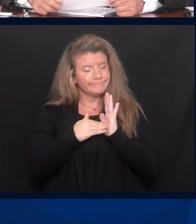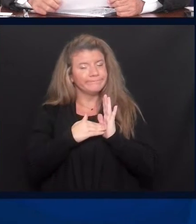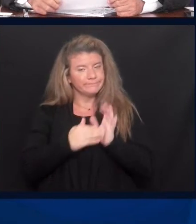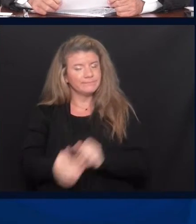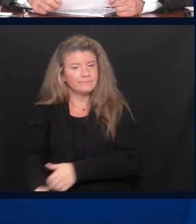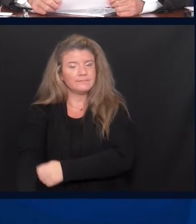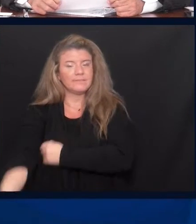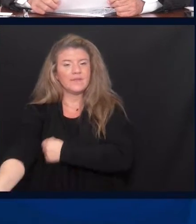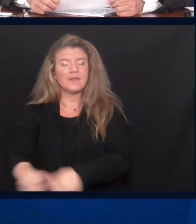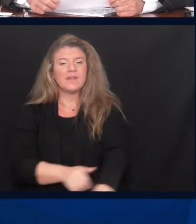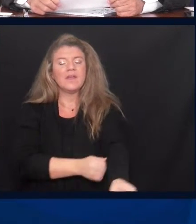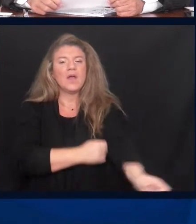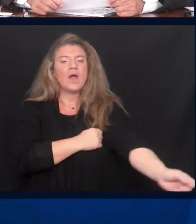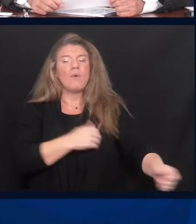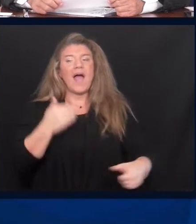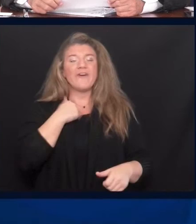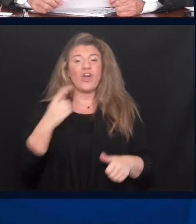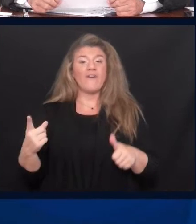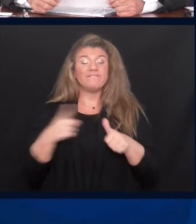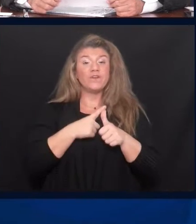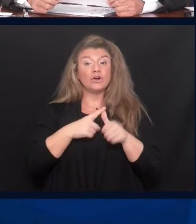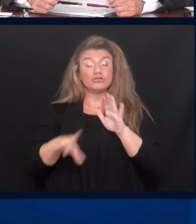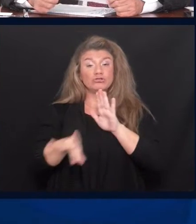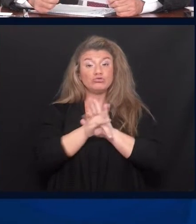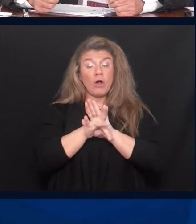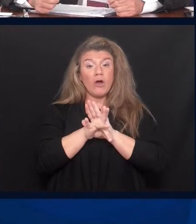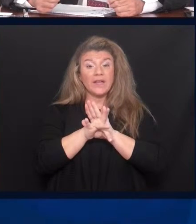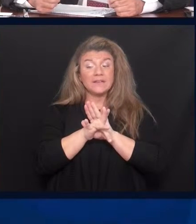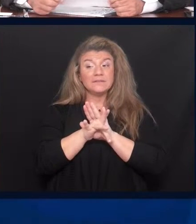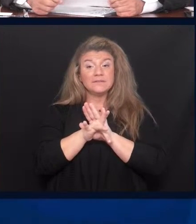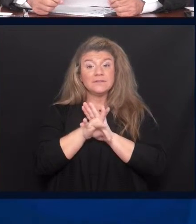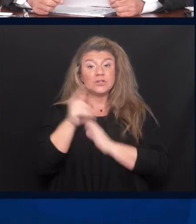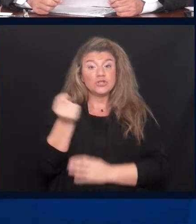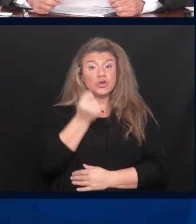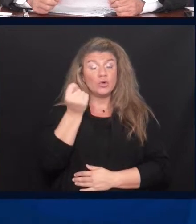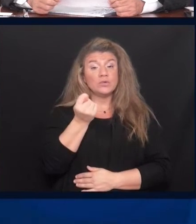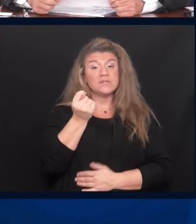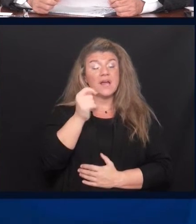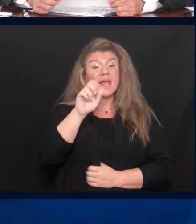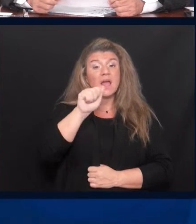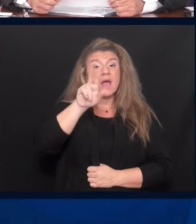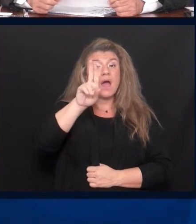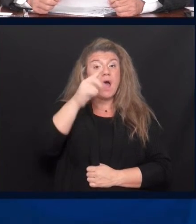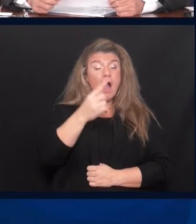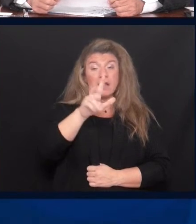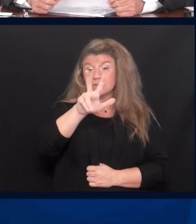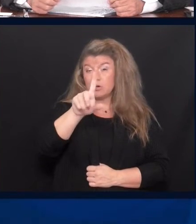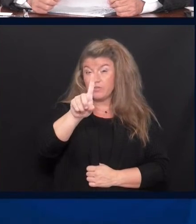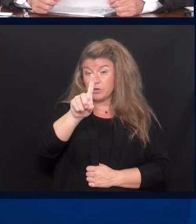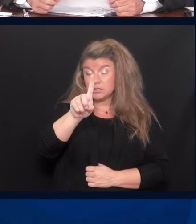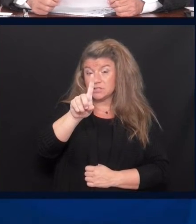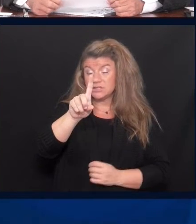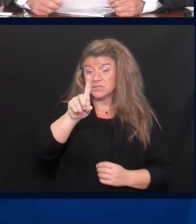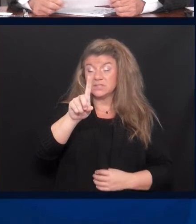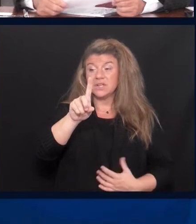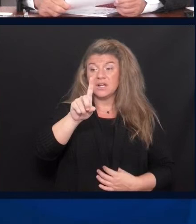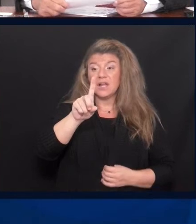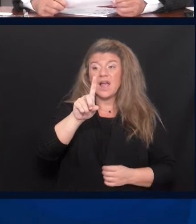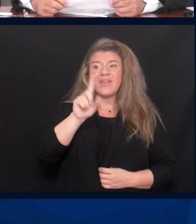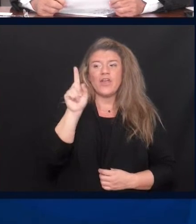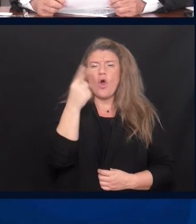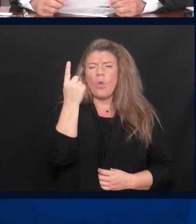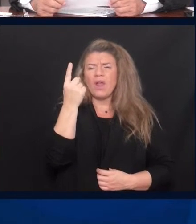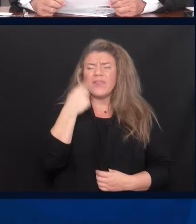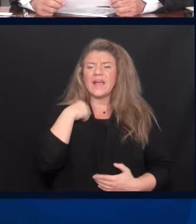so we'll be having our first drawing on Tuesday, August 31st, and the only thing I think I'm changing